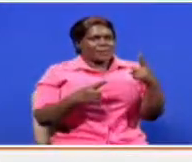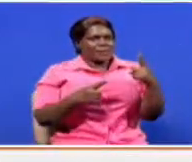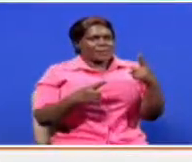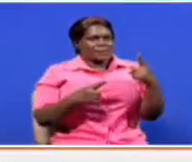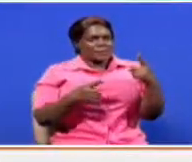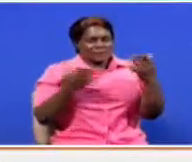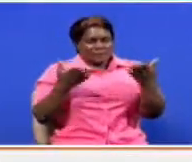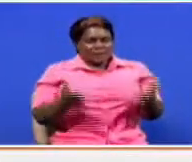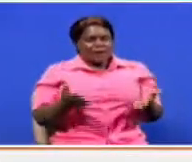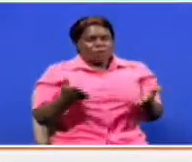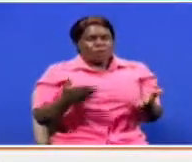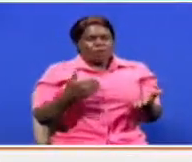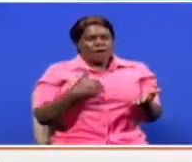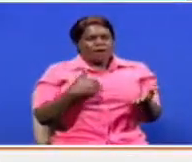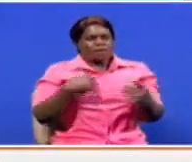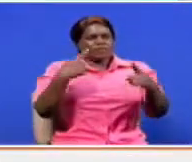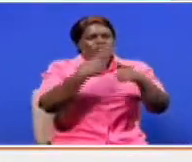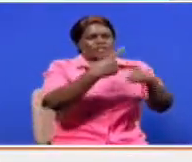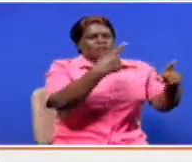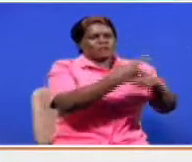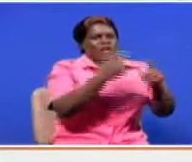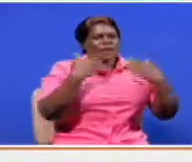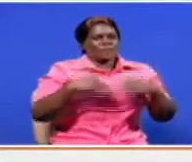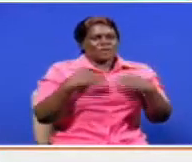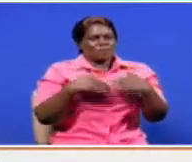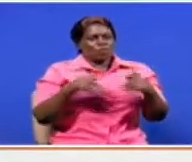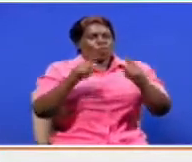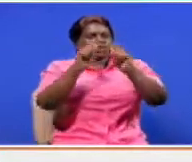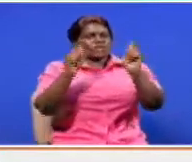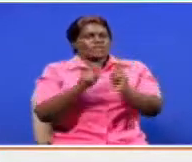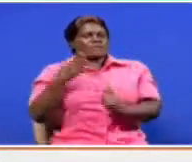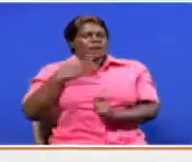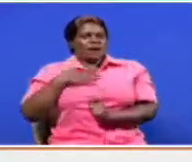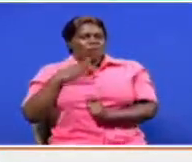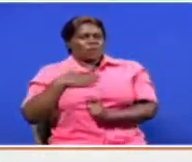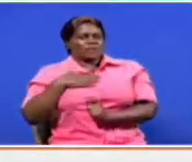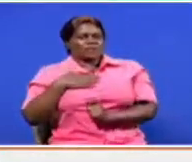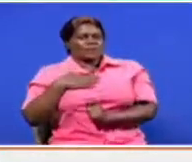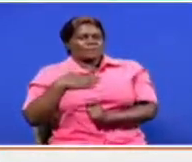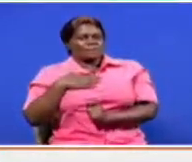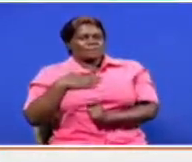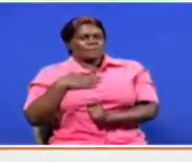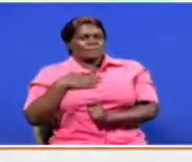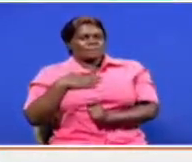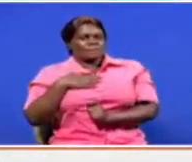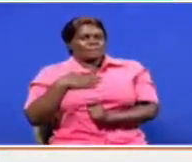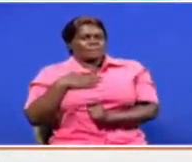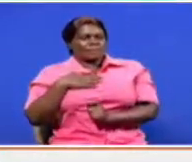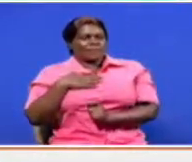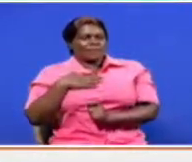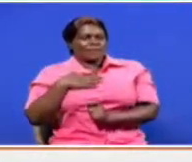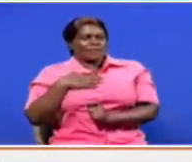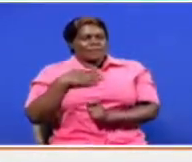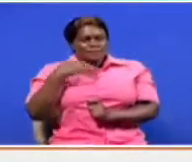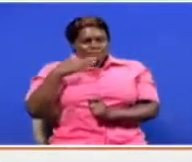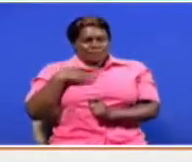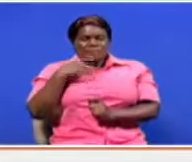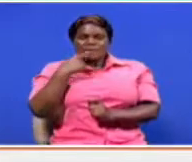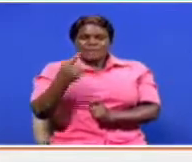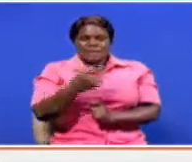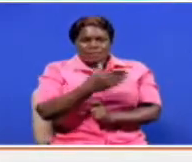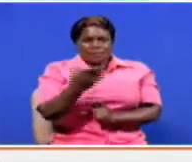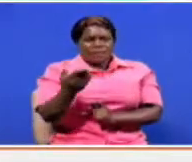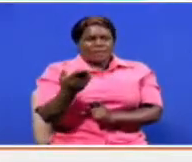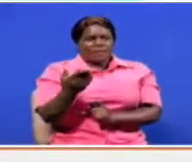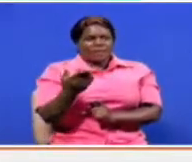especially kama saizi we have Chumba tuko na Vero tuko na Edi na Tuka wana attack mbele. Mimi niliwaambia